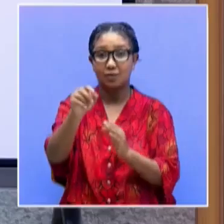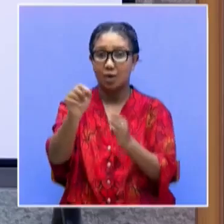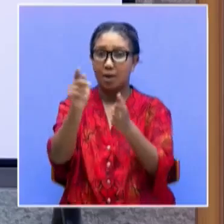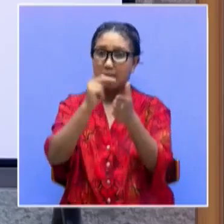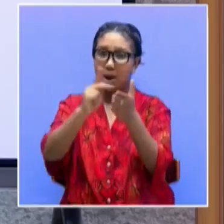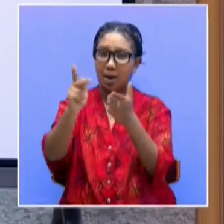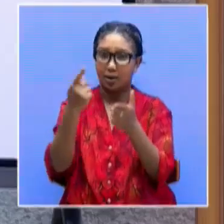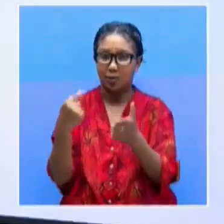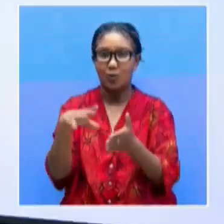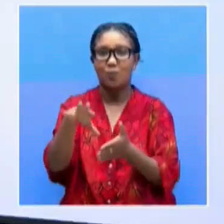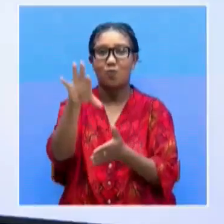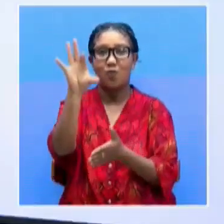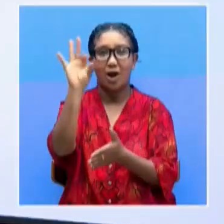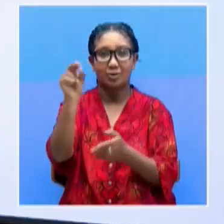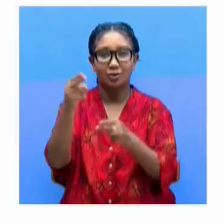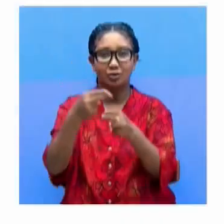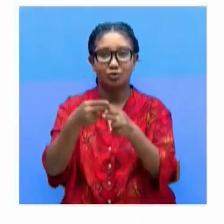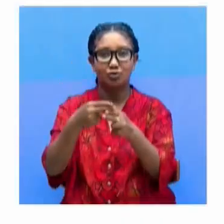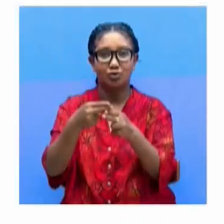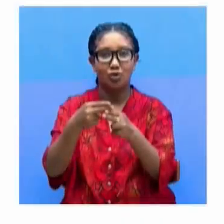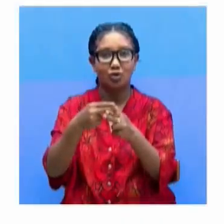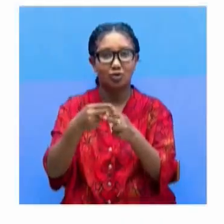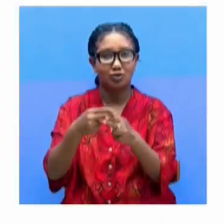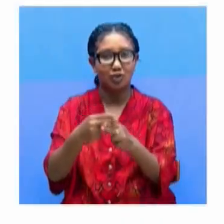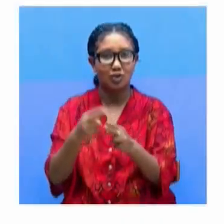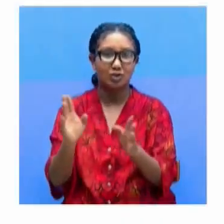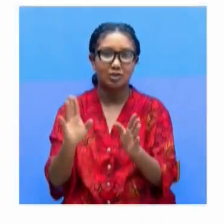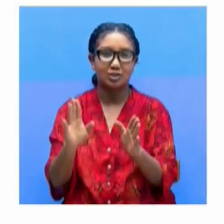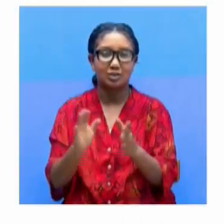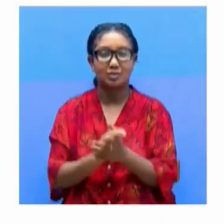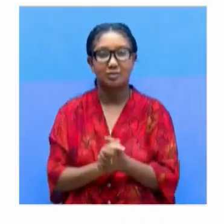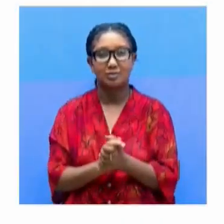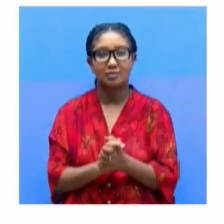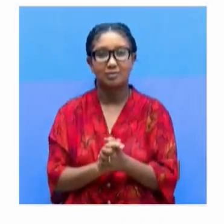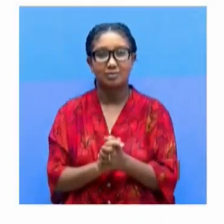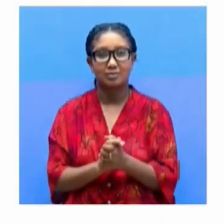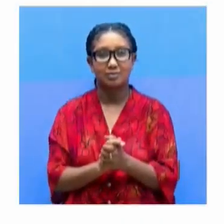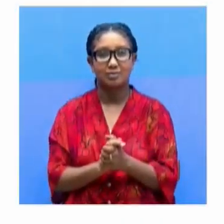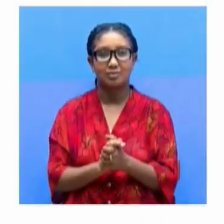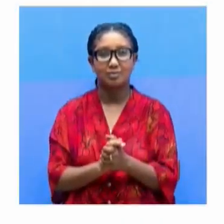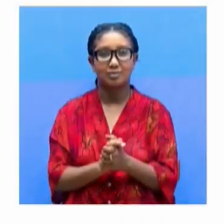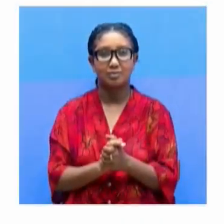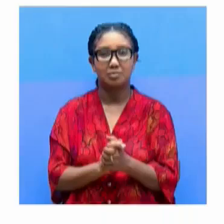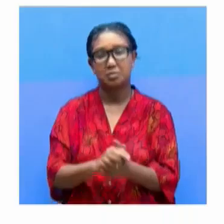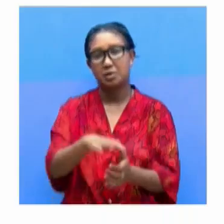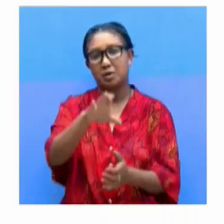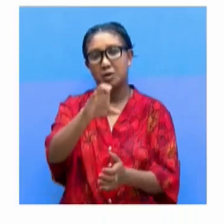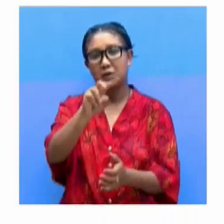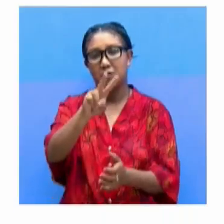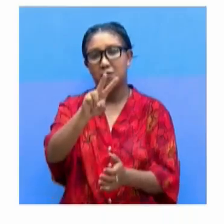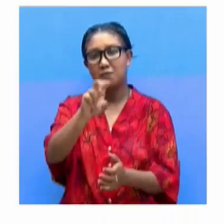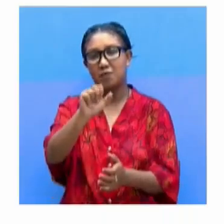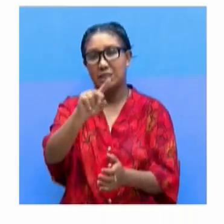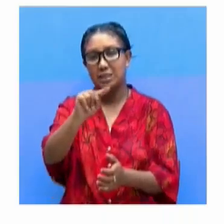we find short events. Yes? Short events.